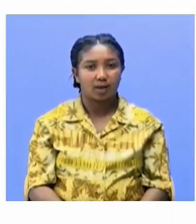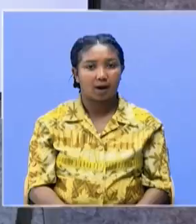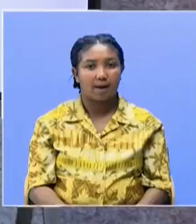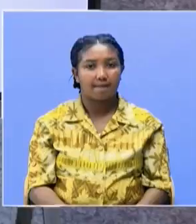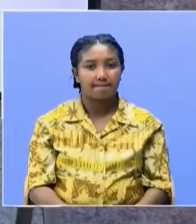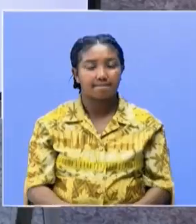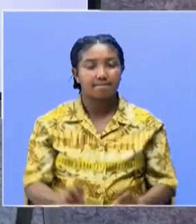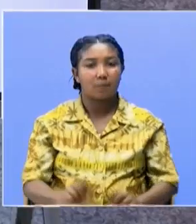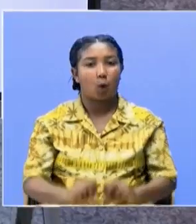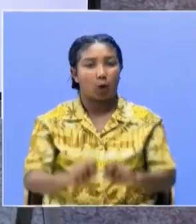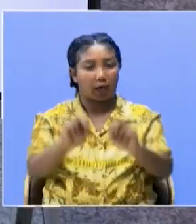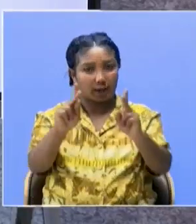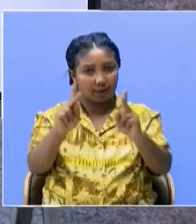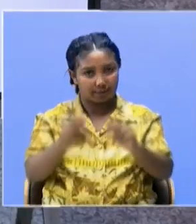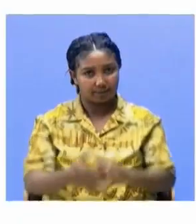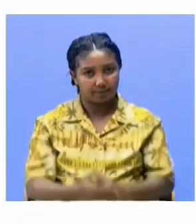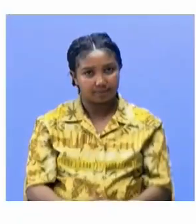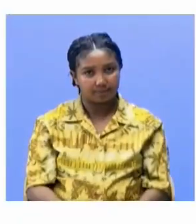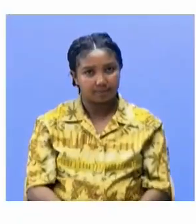Okay.